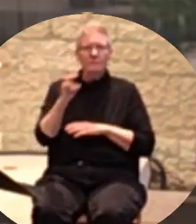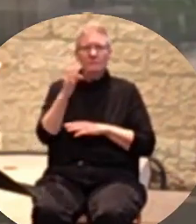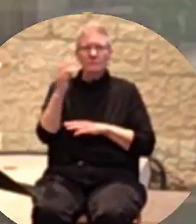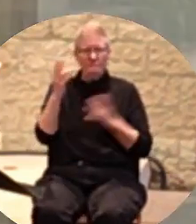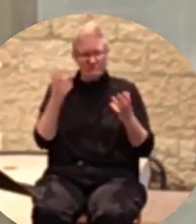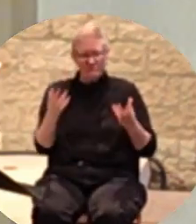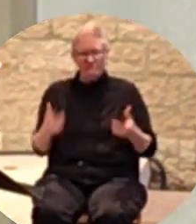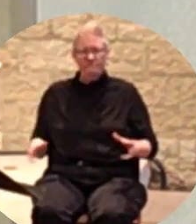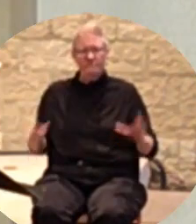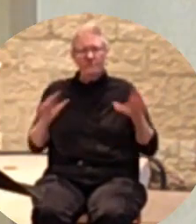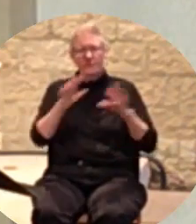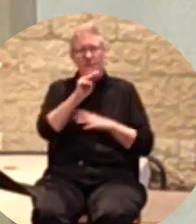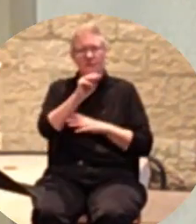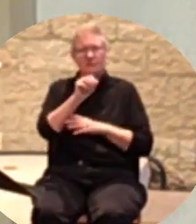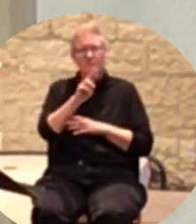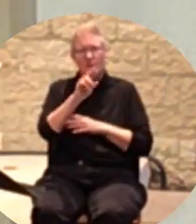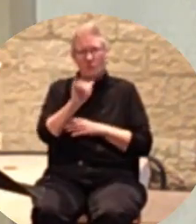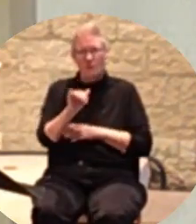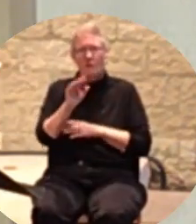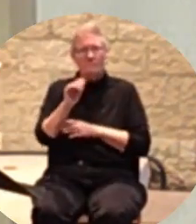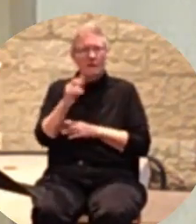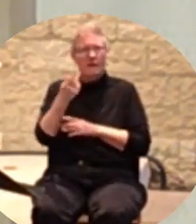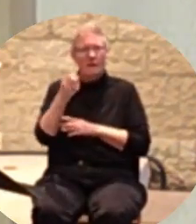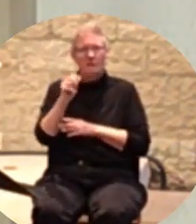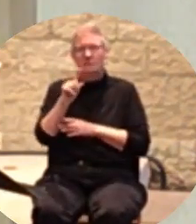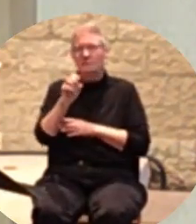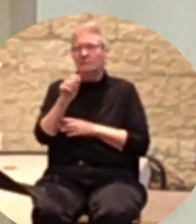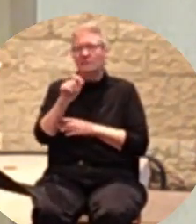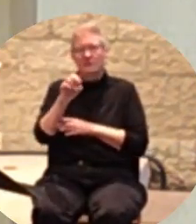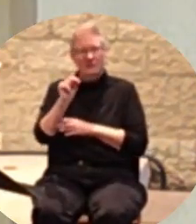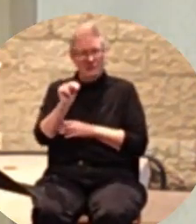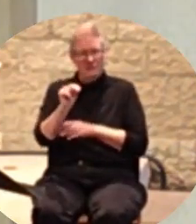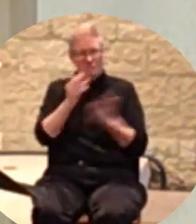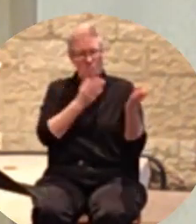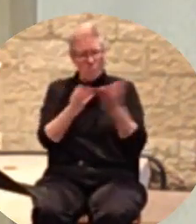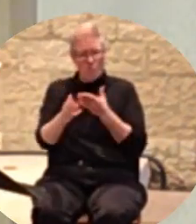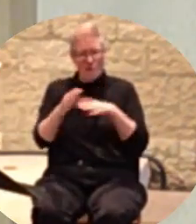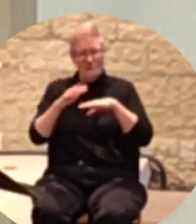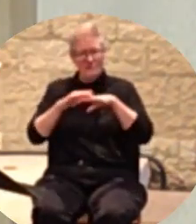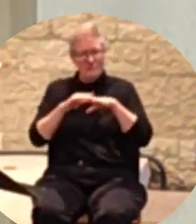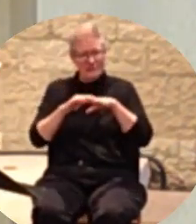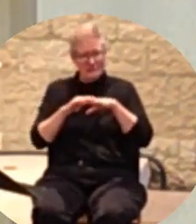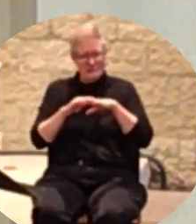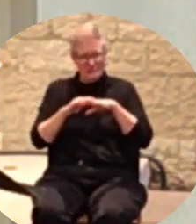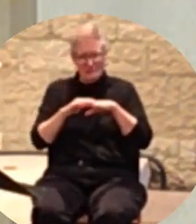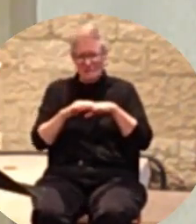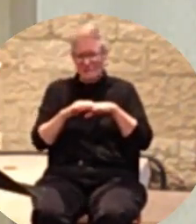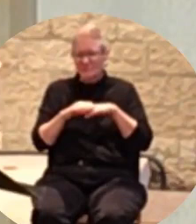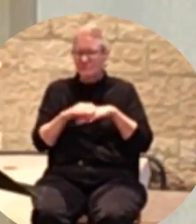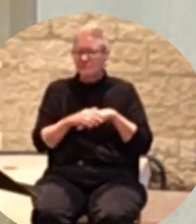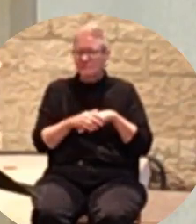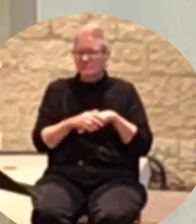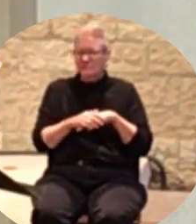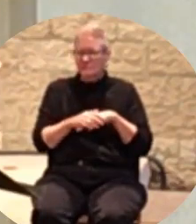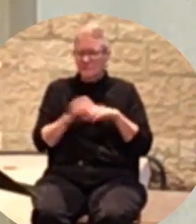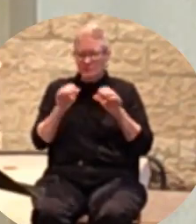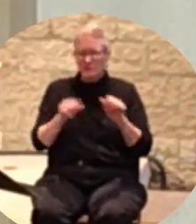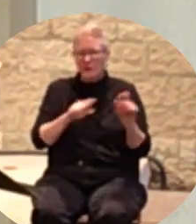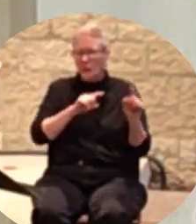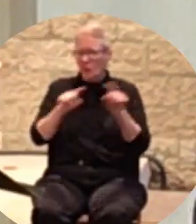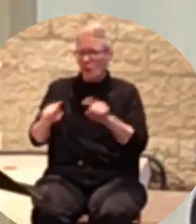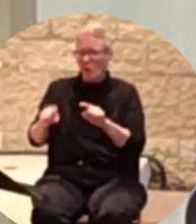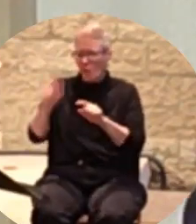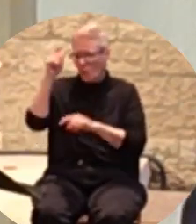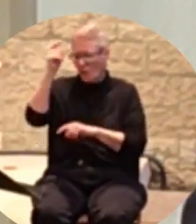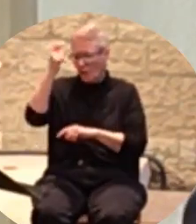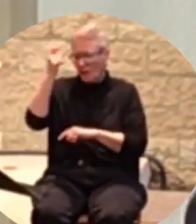and Mary, the mother of James and Salom, brought spices so they might go and anoint him. And very early on